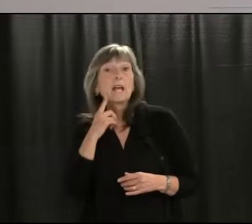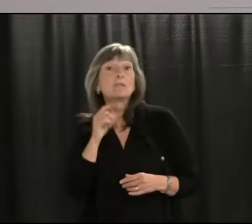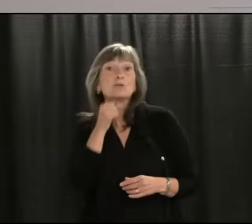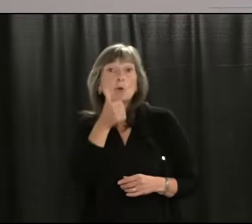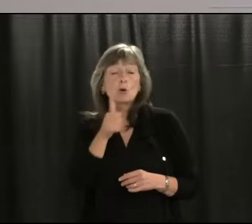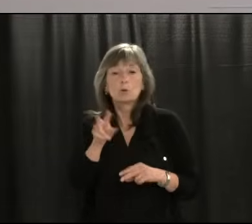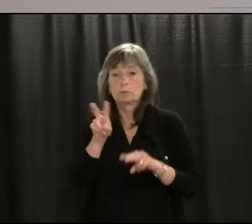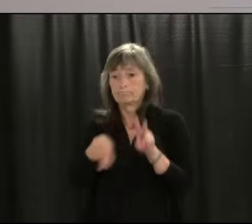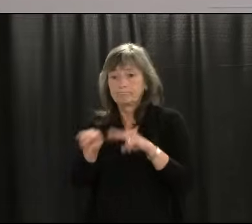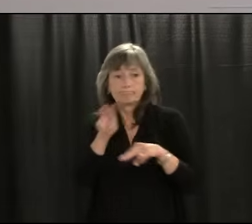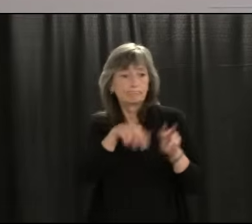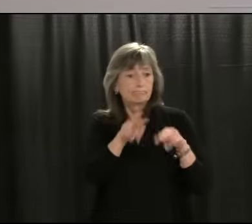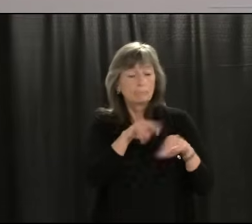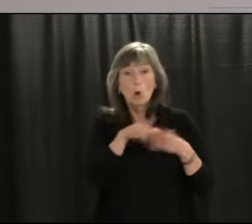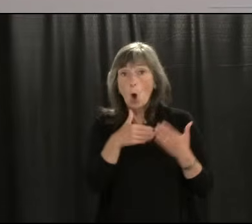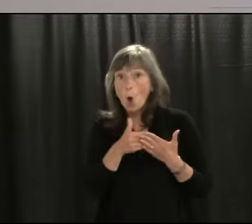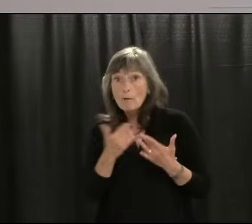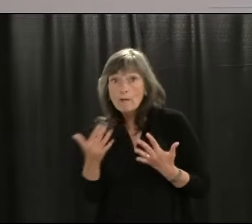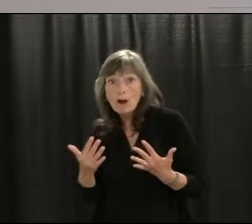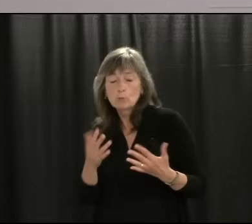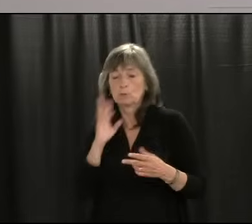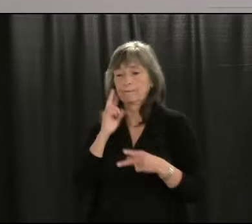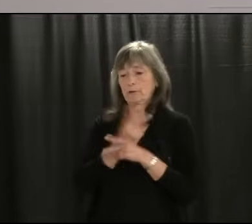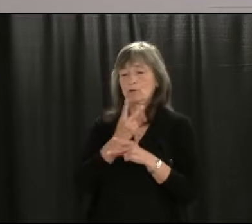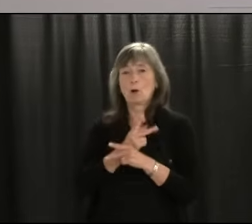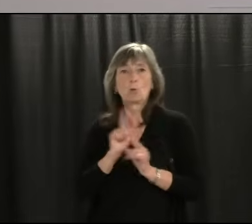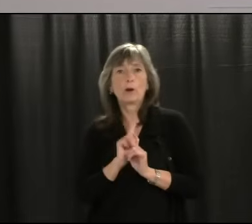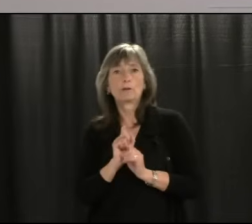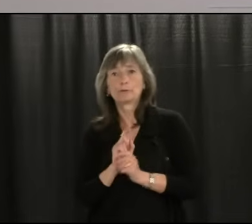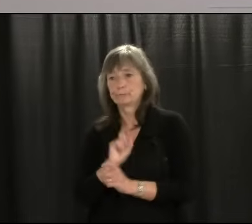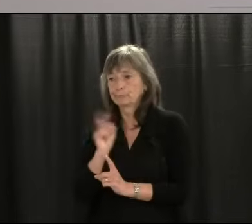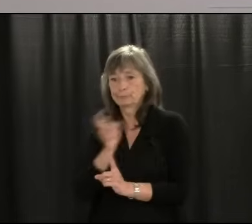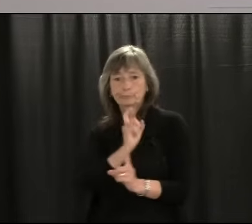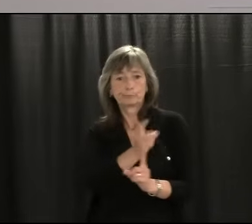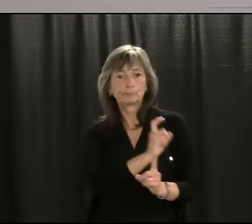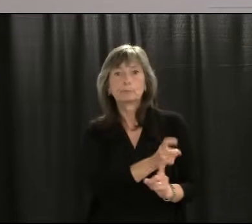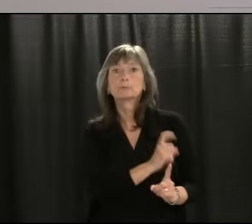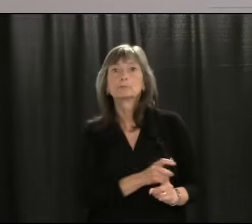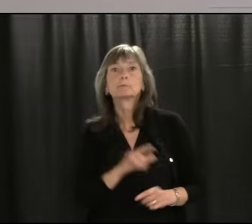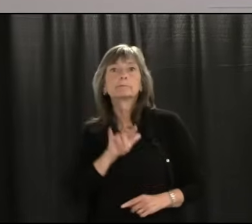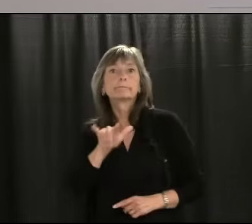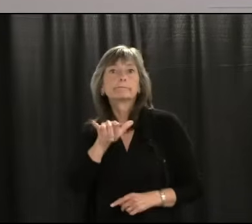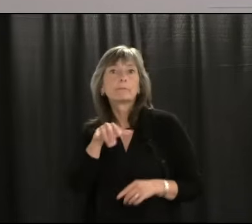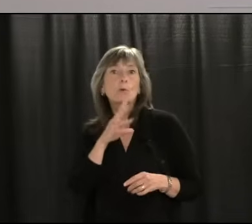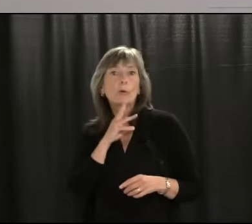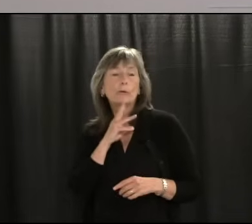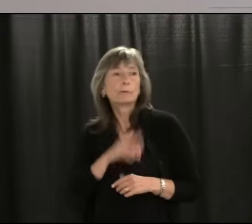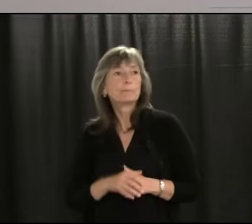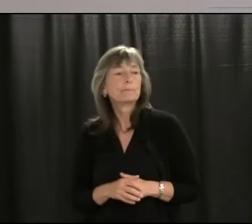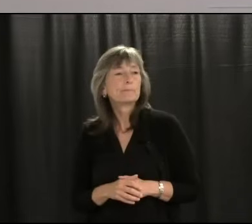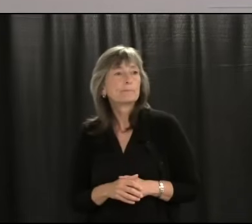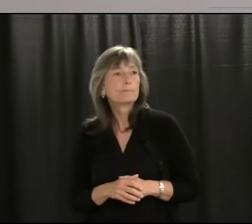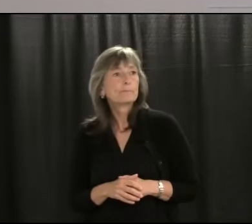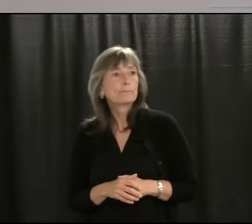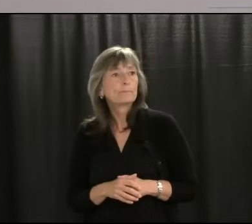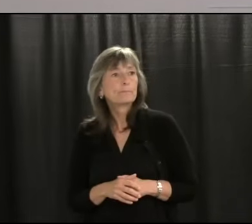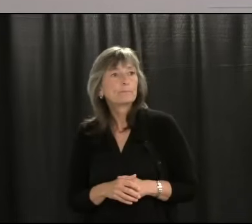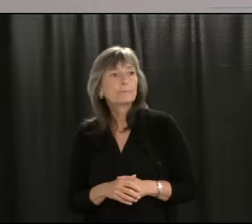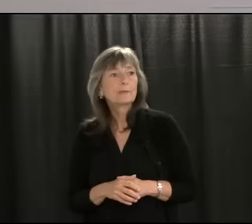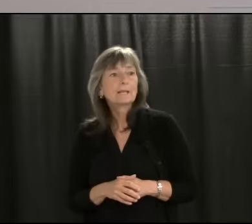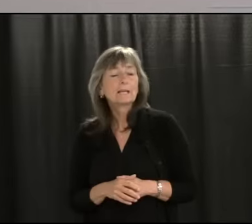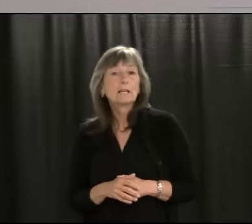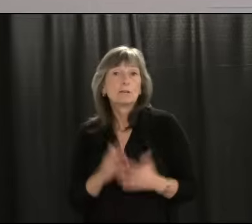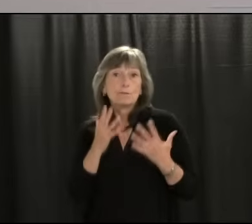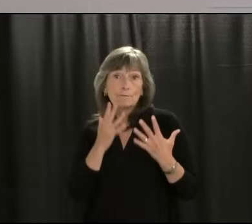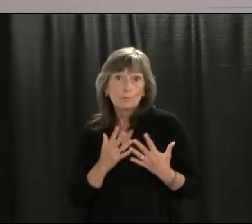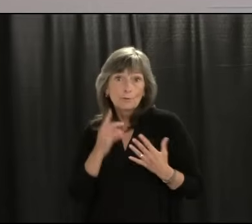on the fires throughout the province, decisions will be made, of course, about where to allocate the resources that we have. The unfortunate part of